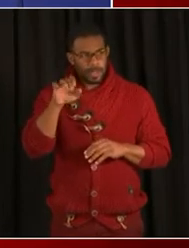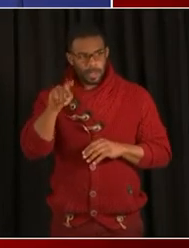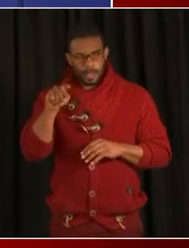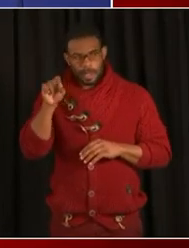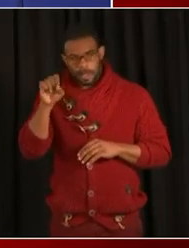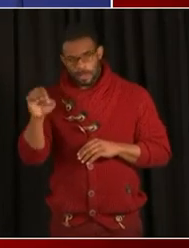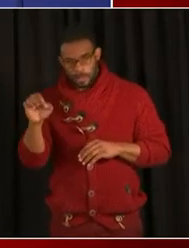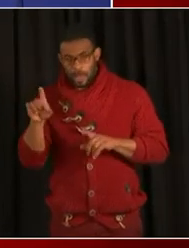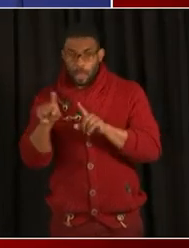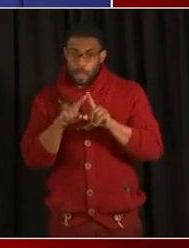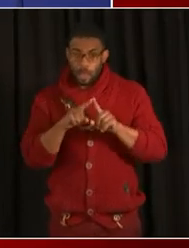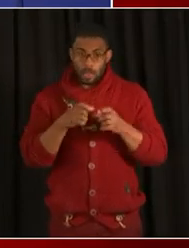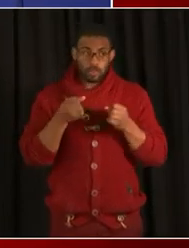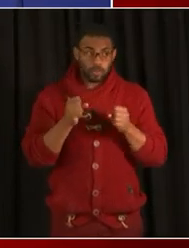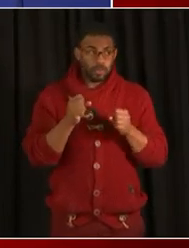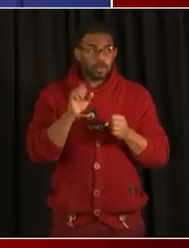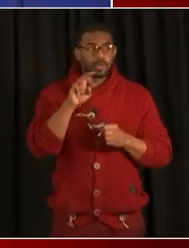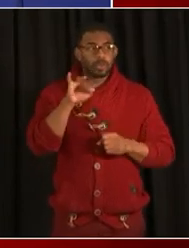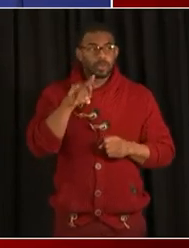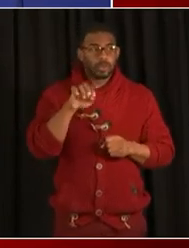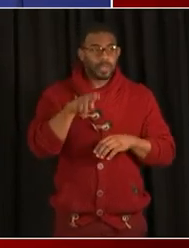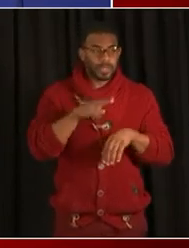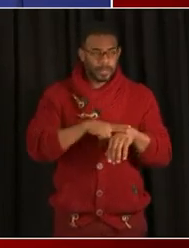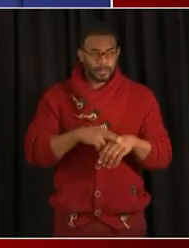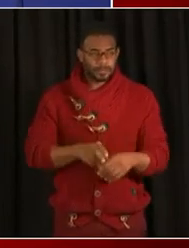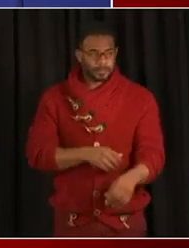Southeast and also Sweet Nation.